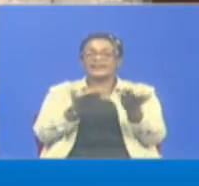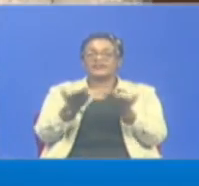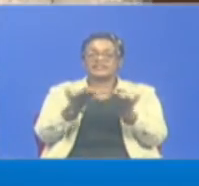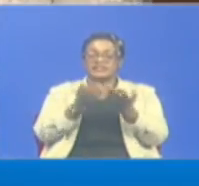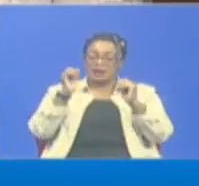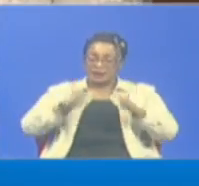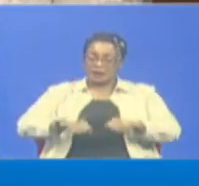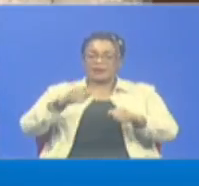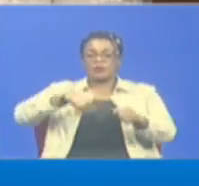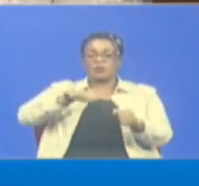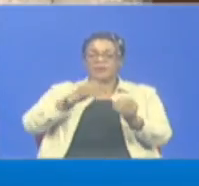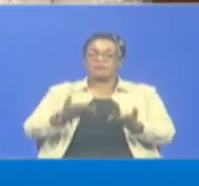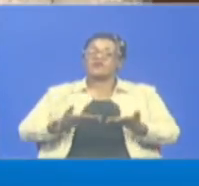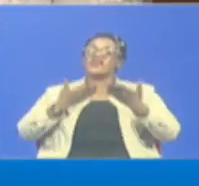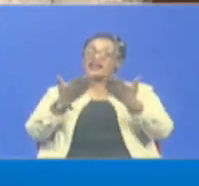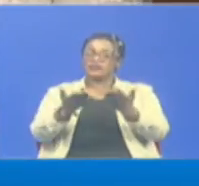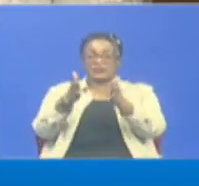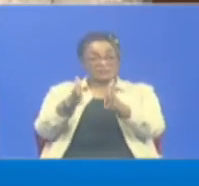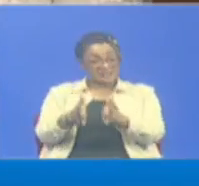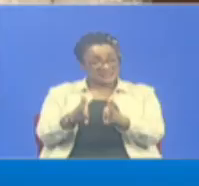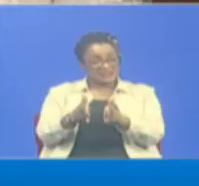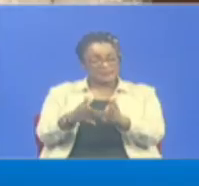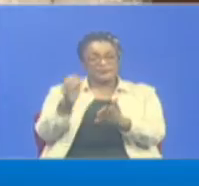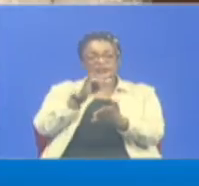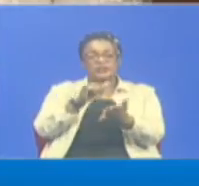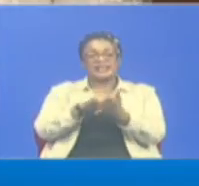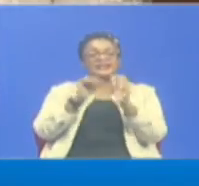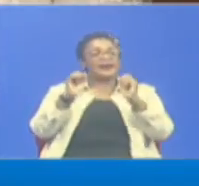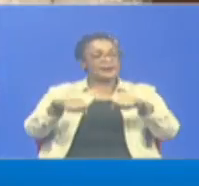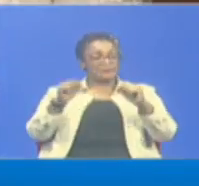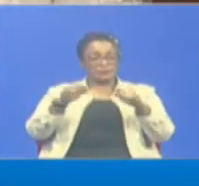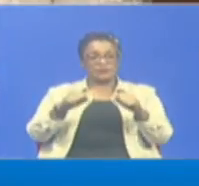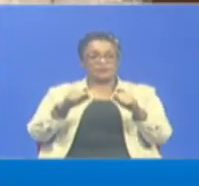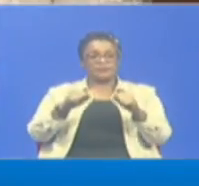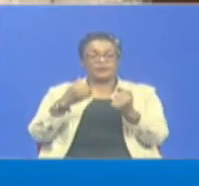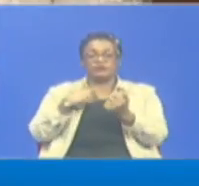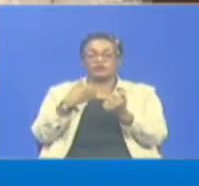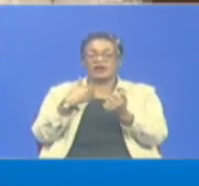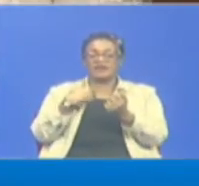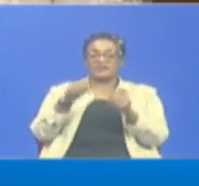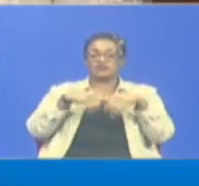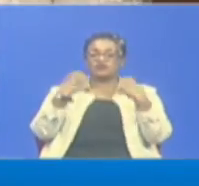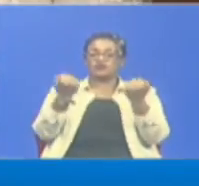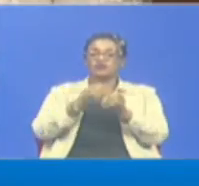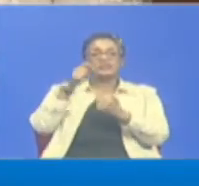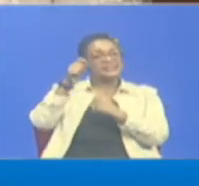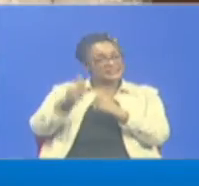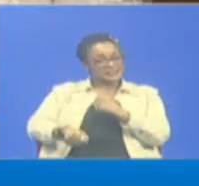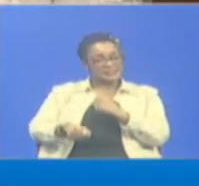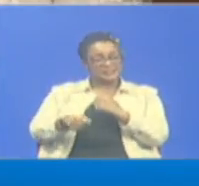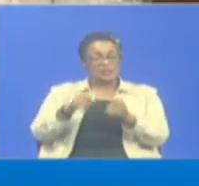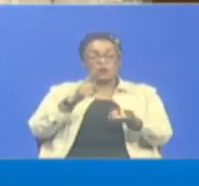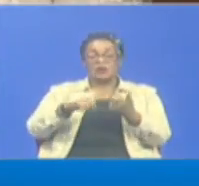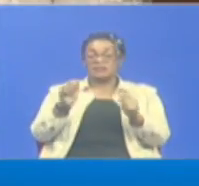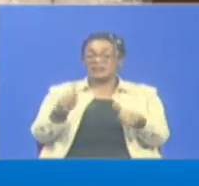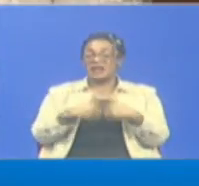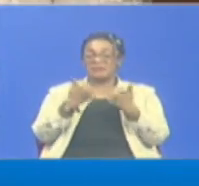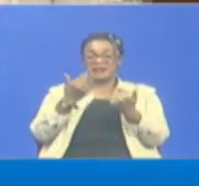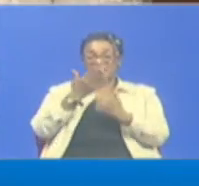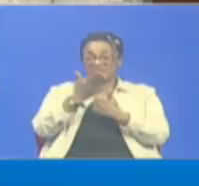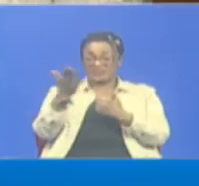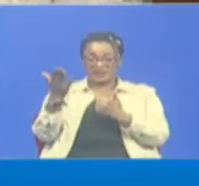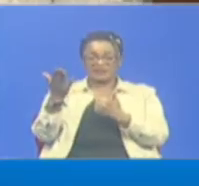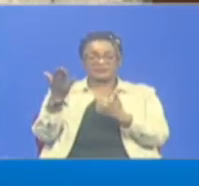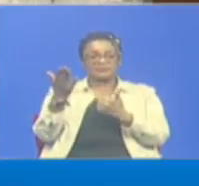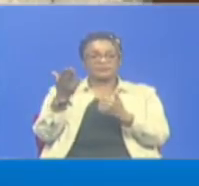provide to the victim so that they are able to receive social justice? And what has been happening according to the registration that